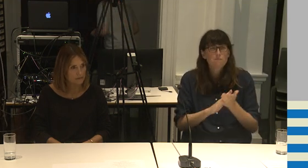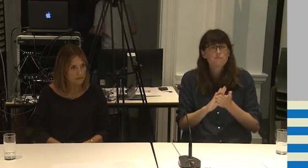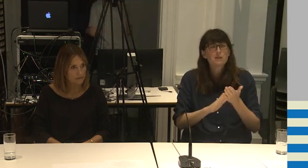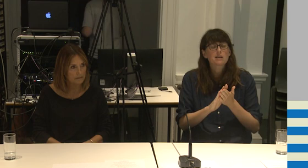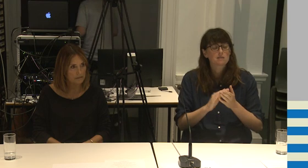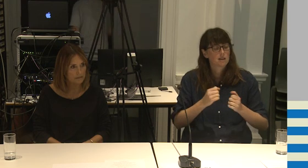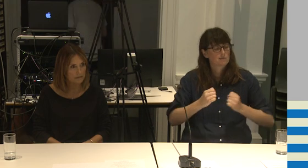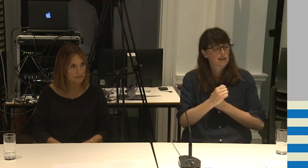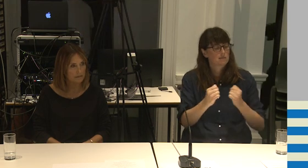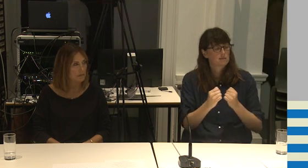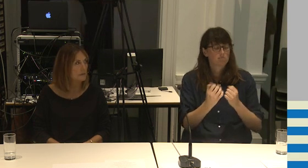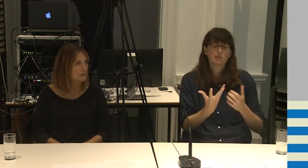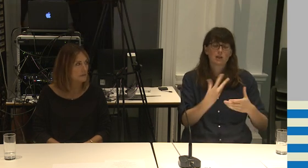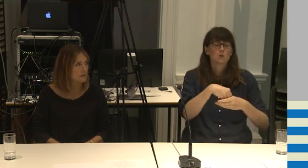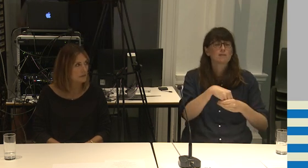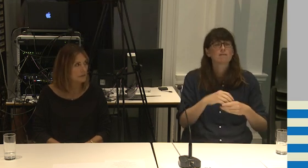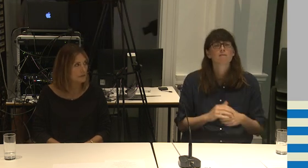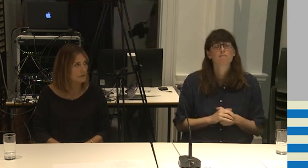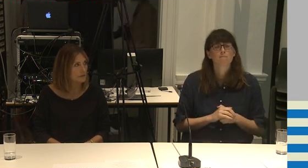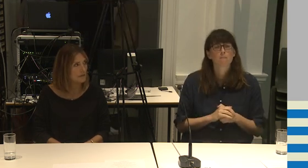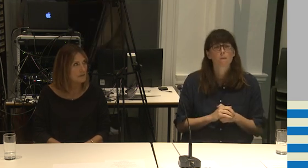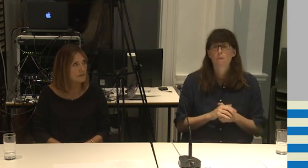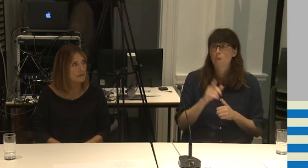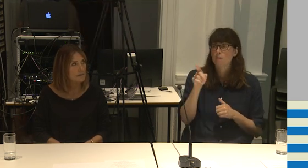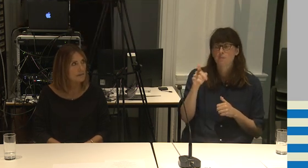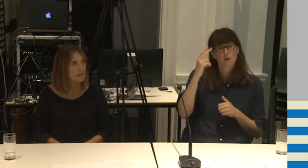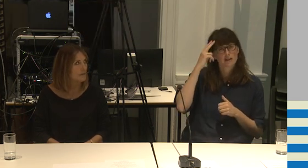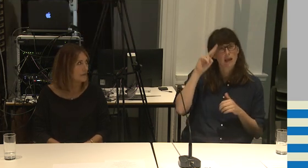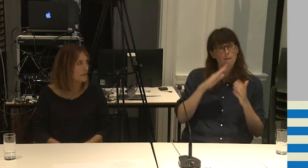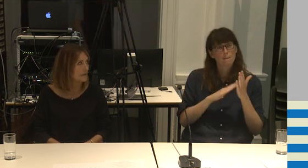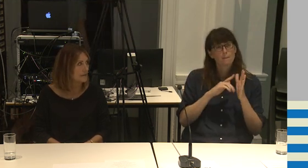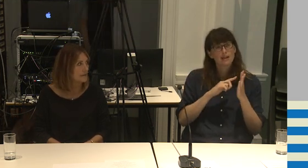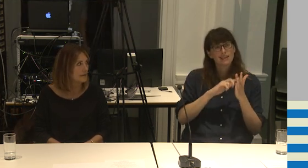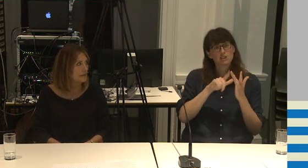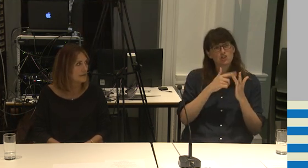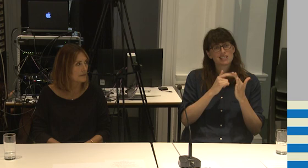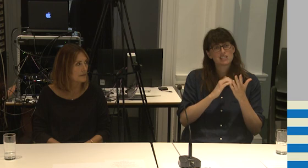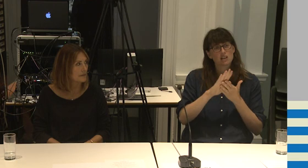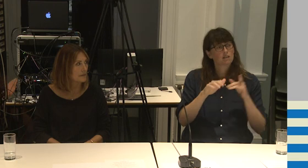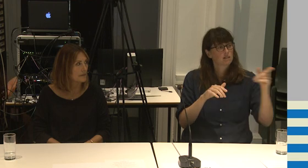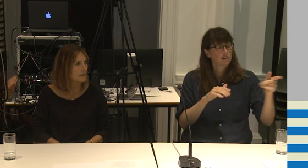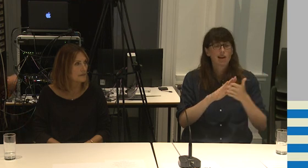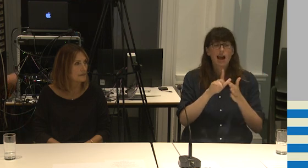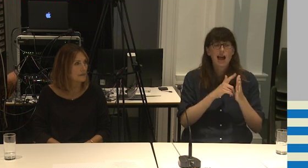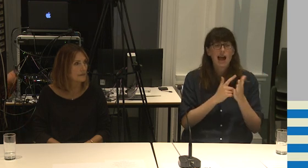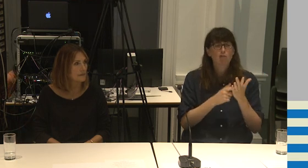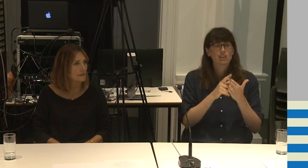spaces much more inclusive. So for those of you who don't know me, I'm Manish Varghese. And I'm Harriet